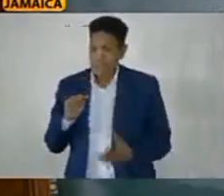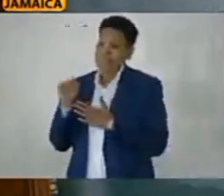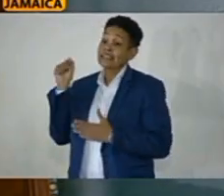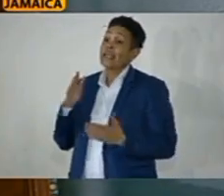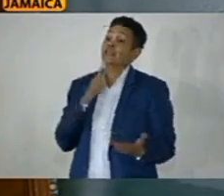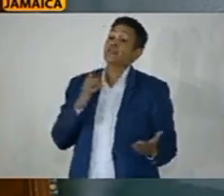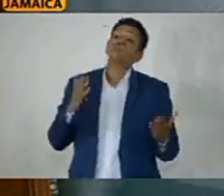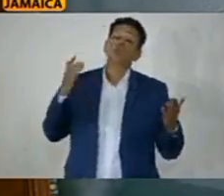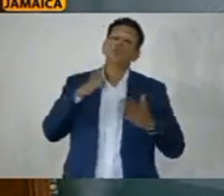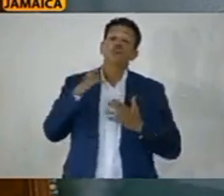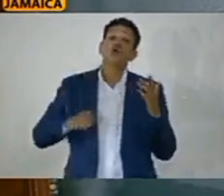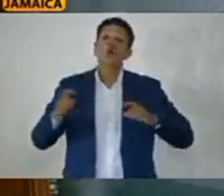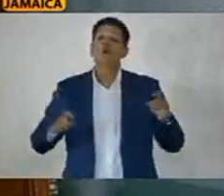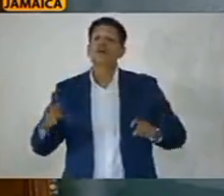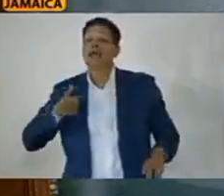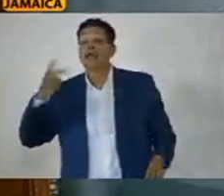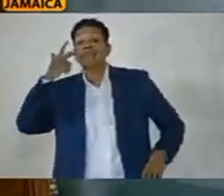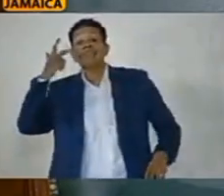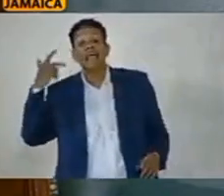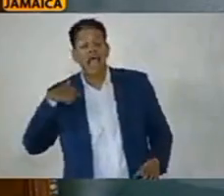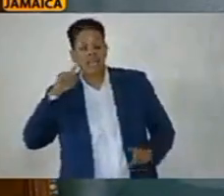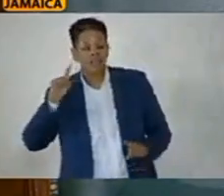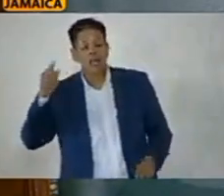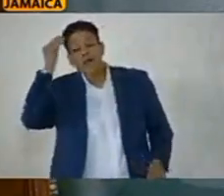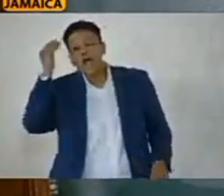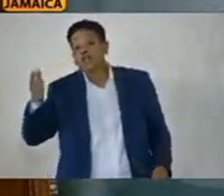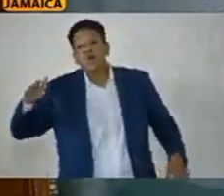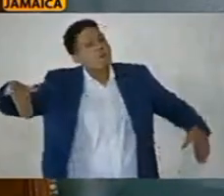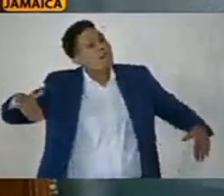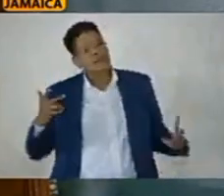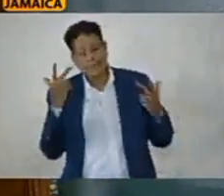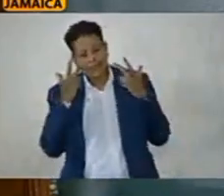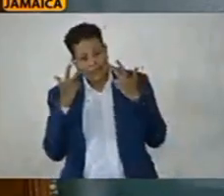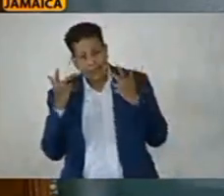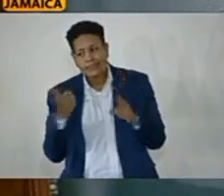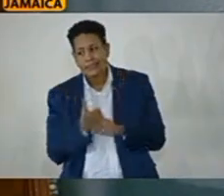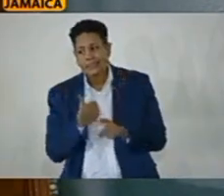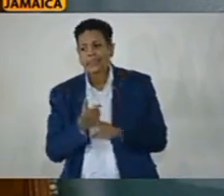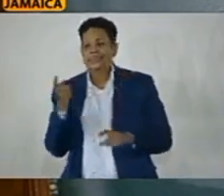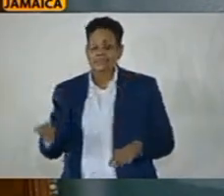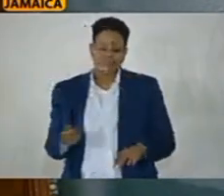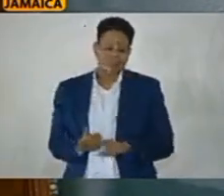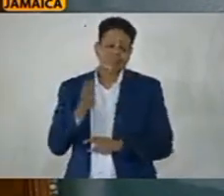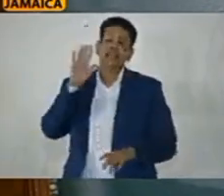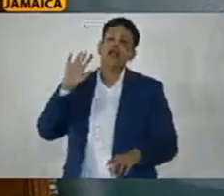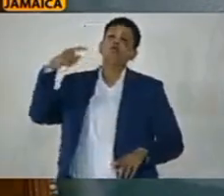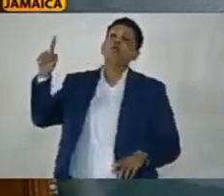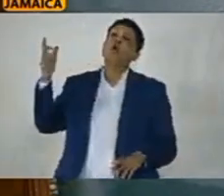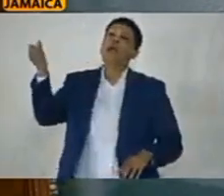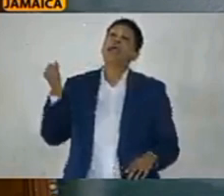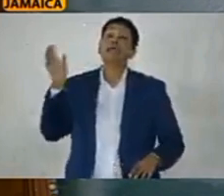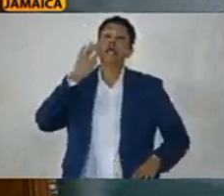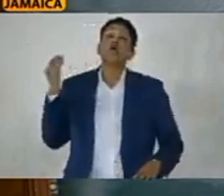questions. Have I seen it? I answered him. I told him no. He said he would go and get it, and he would give me a